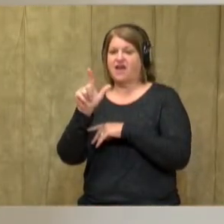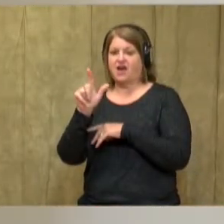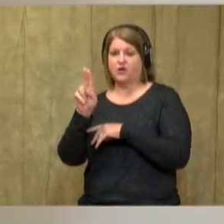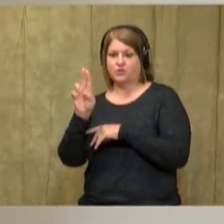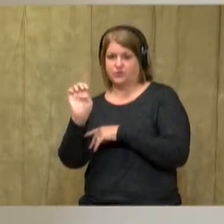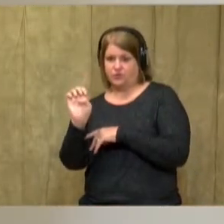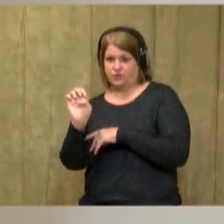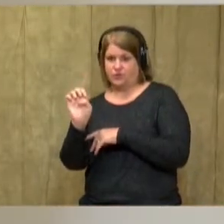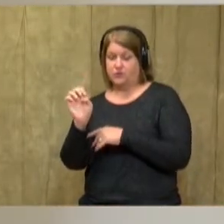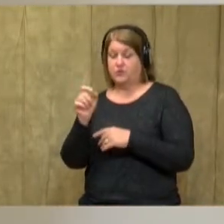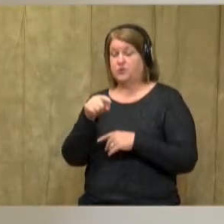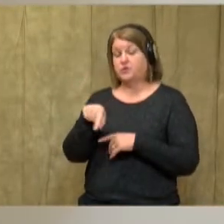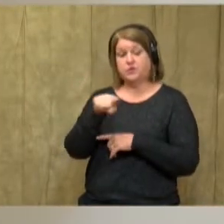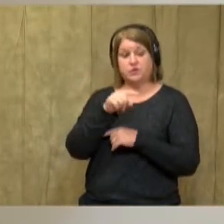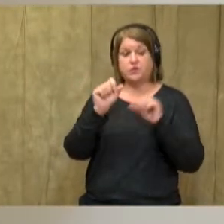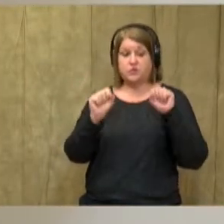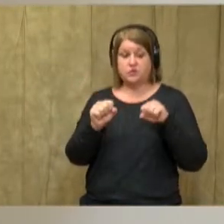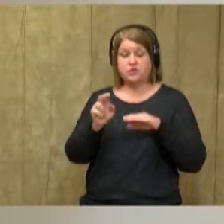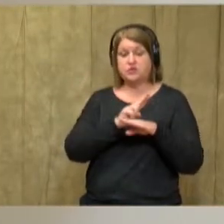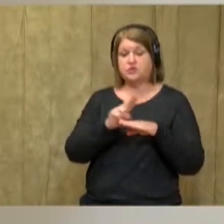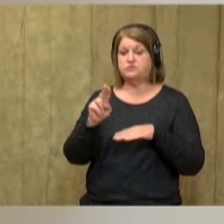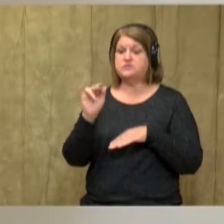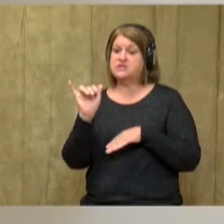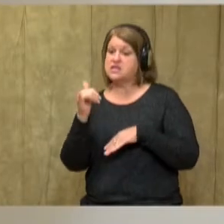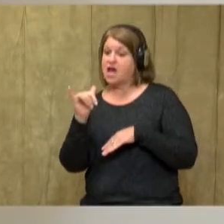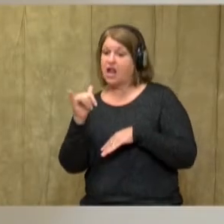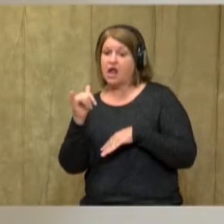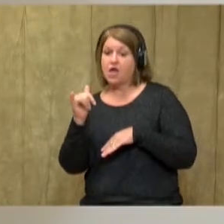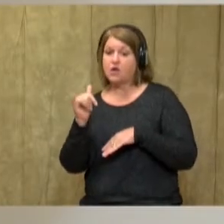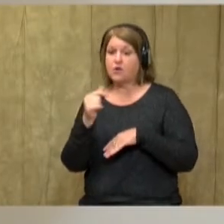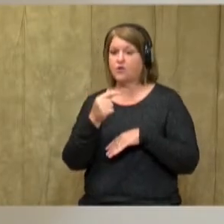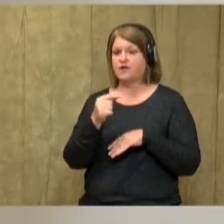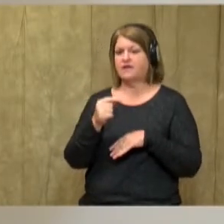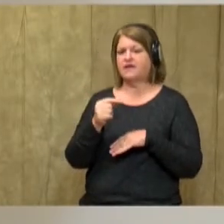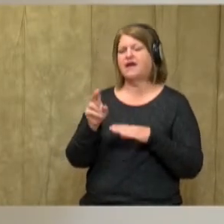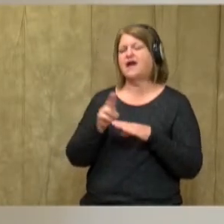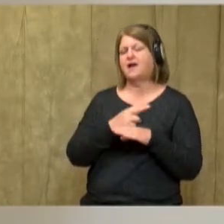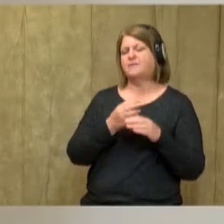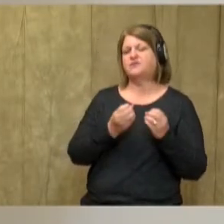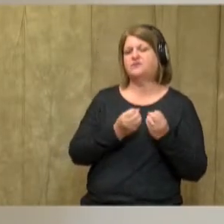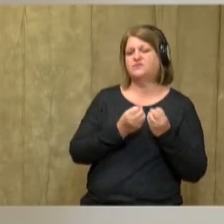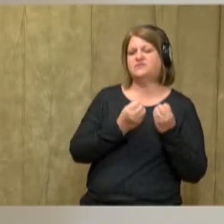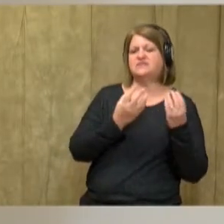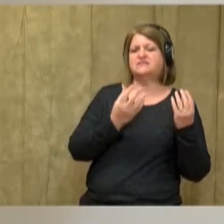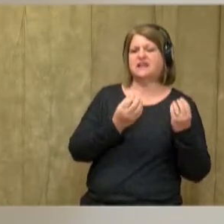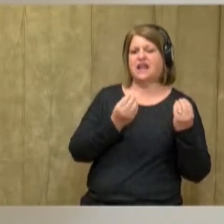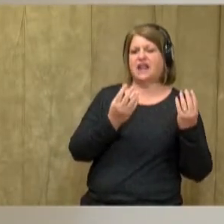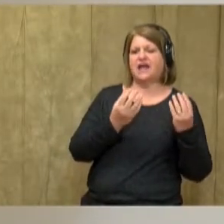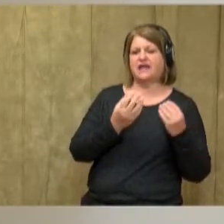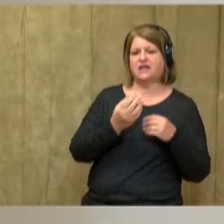want to put in there to give it some values? I think I'll just use the light green again. That looks good.